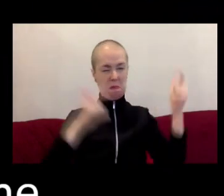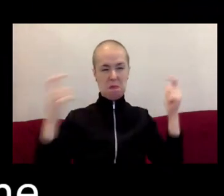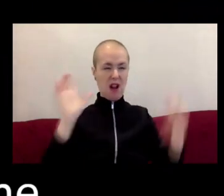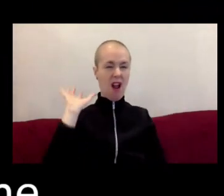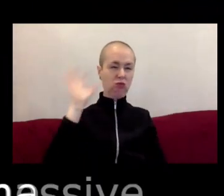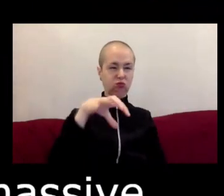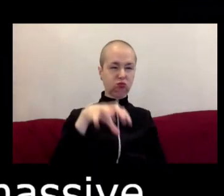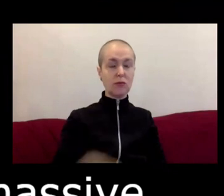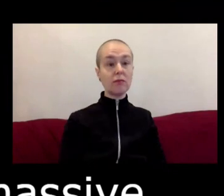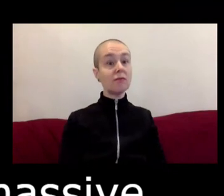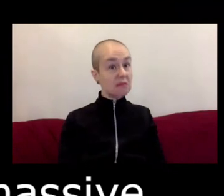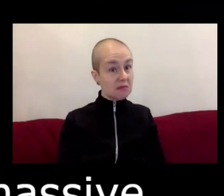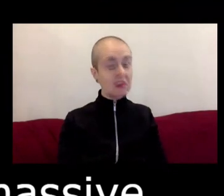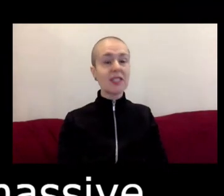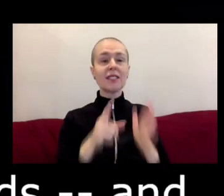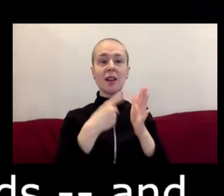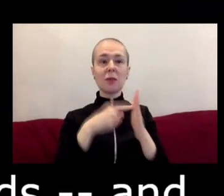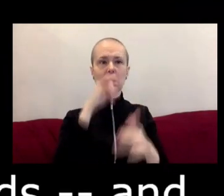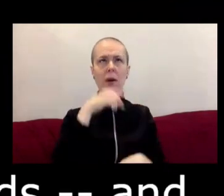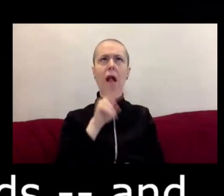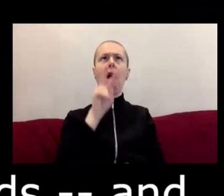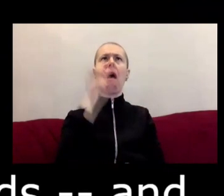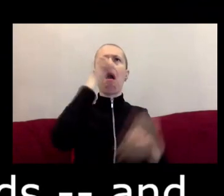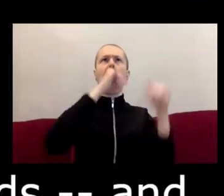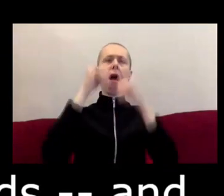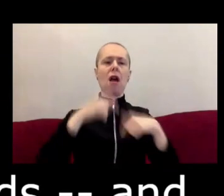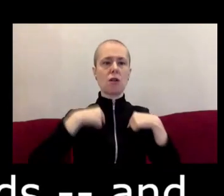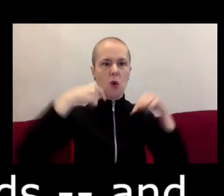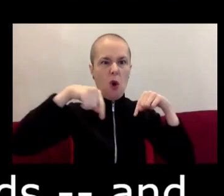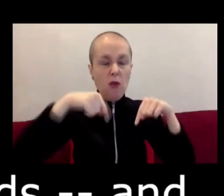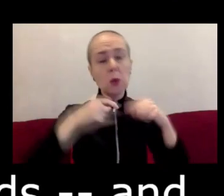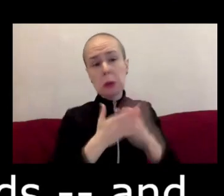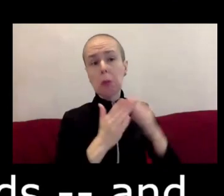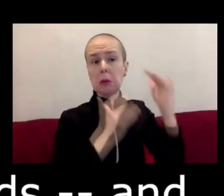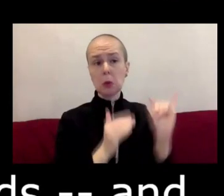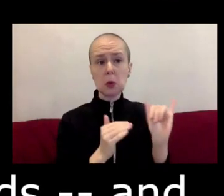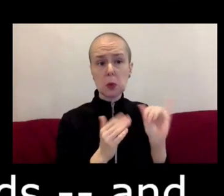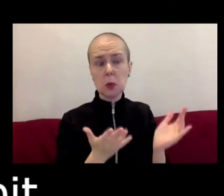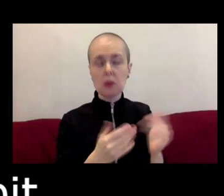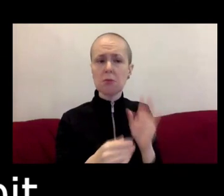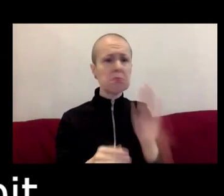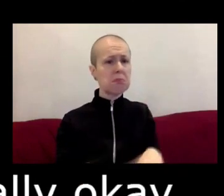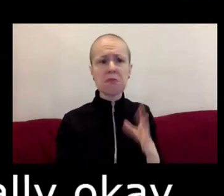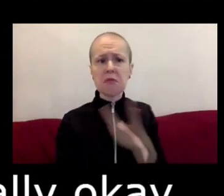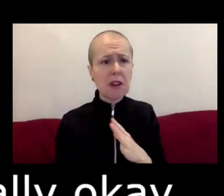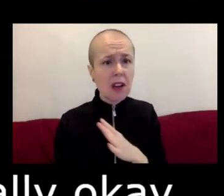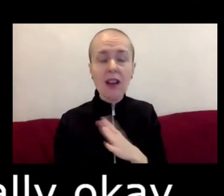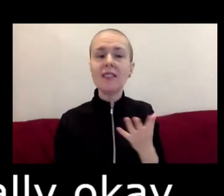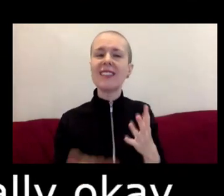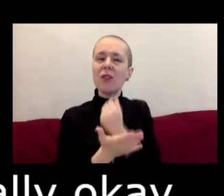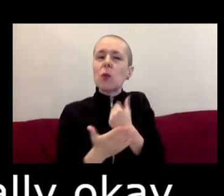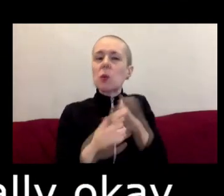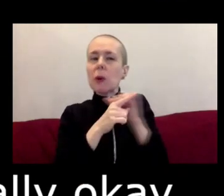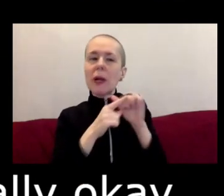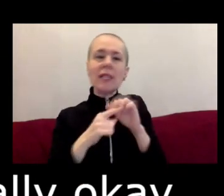kids and adults can be a little bit nervous, and that's actually okay. So that's also a different types of like risks that they